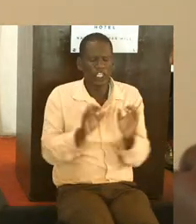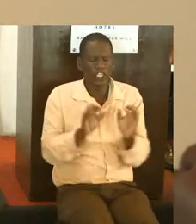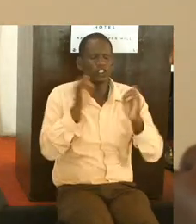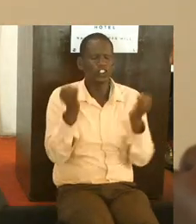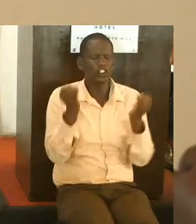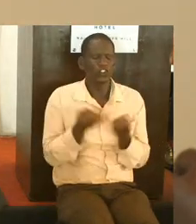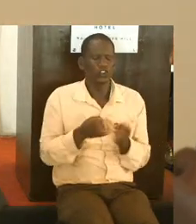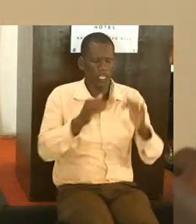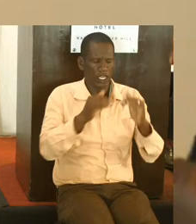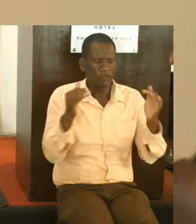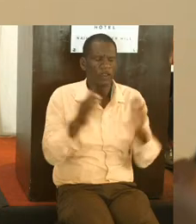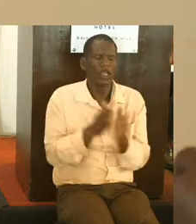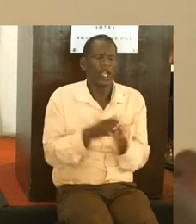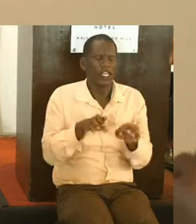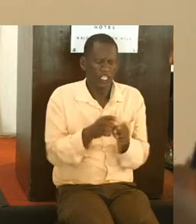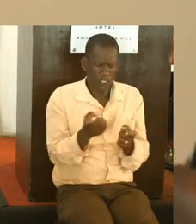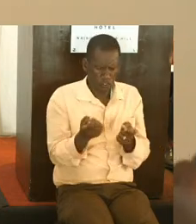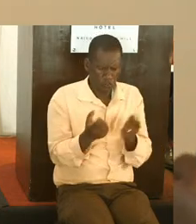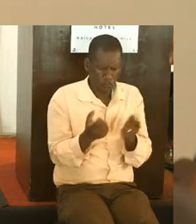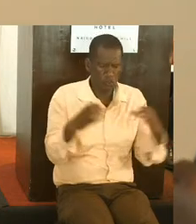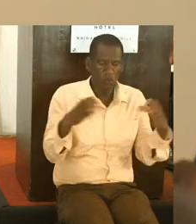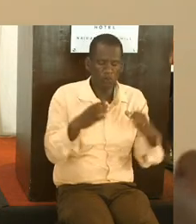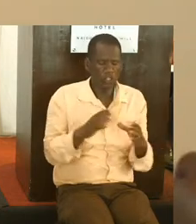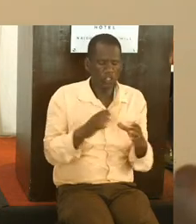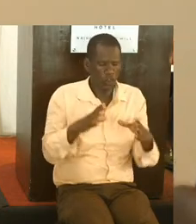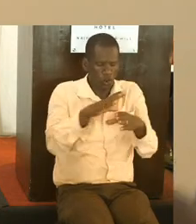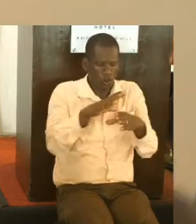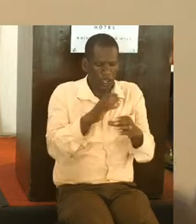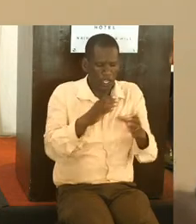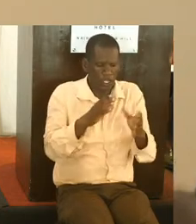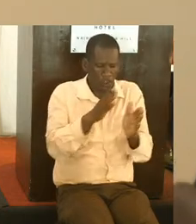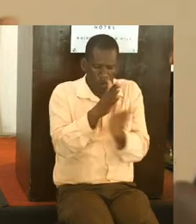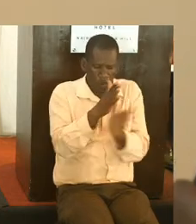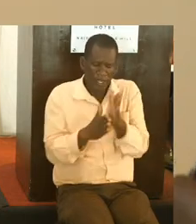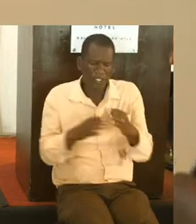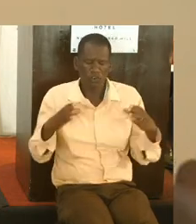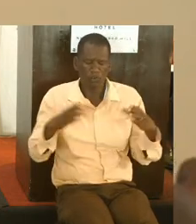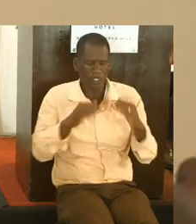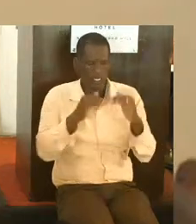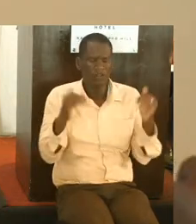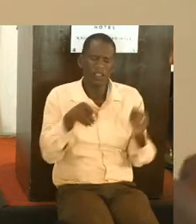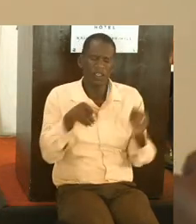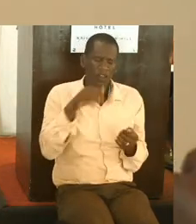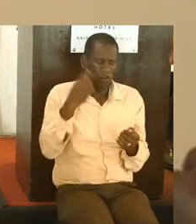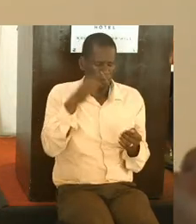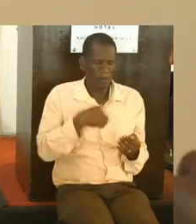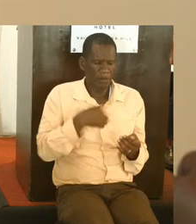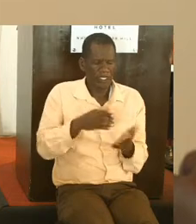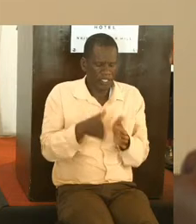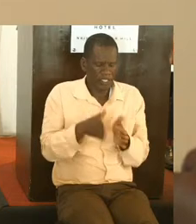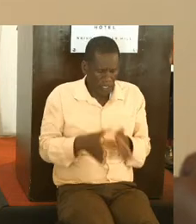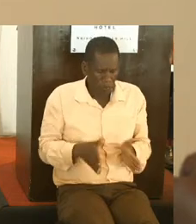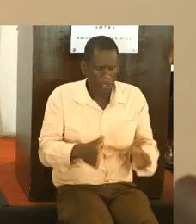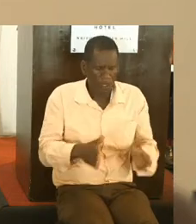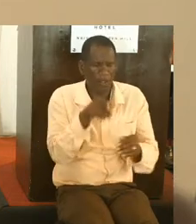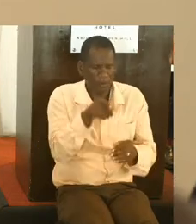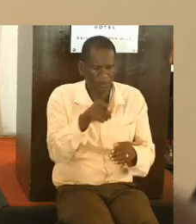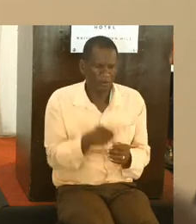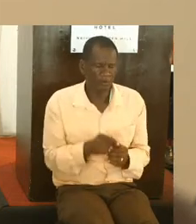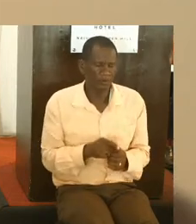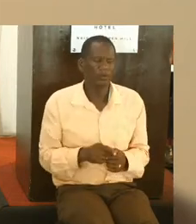institutional level at small community organized Community levels because that is to me is the pathway